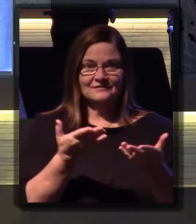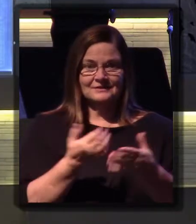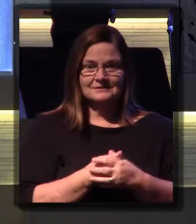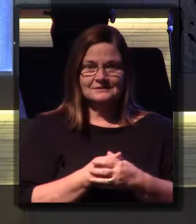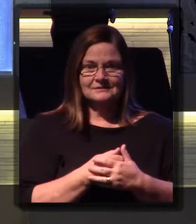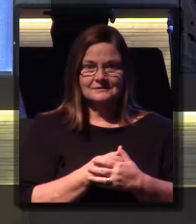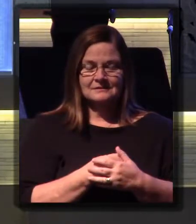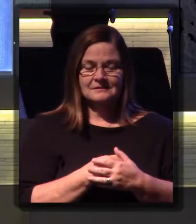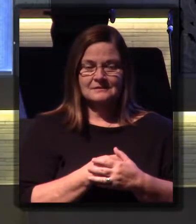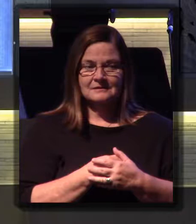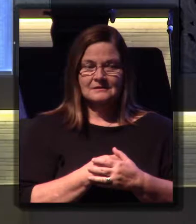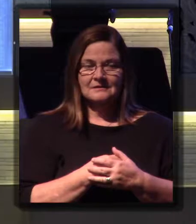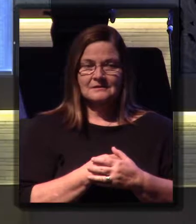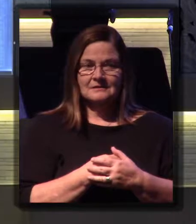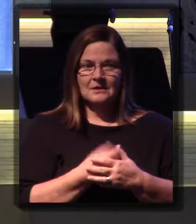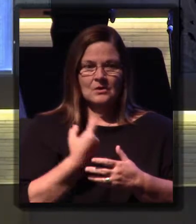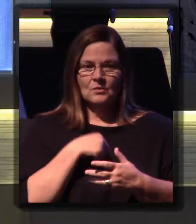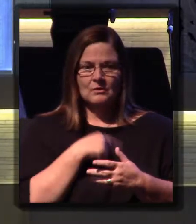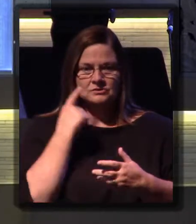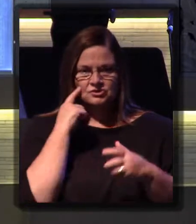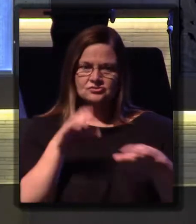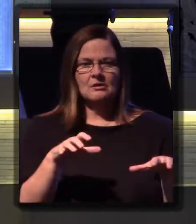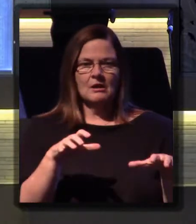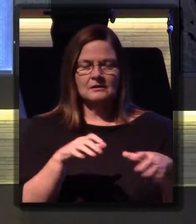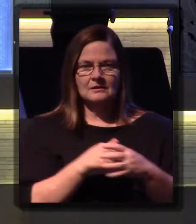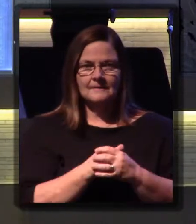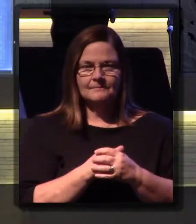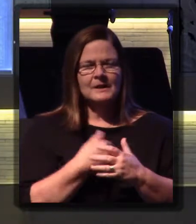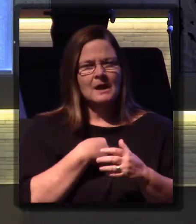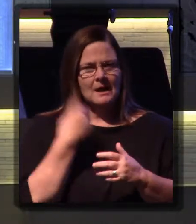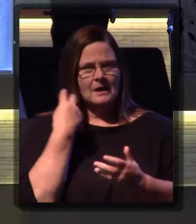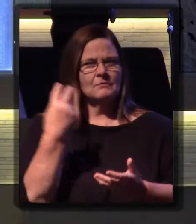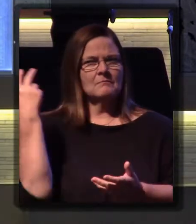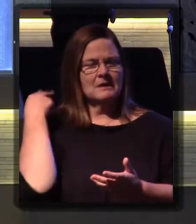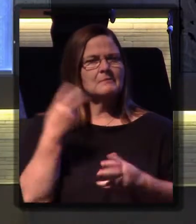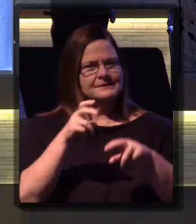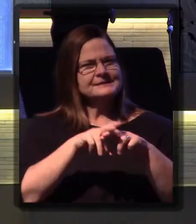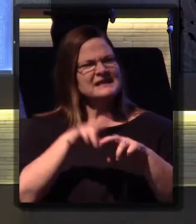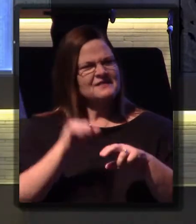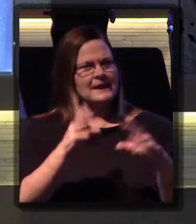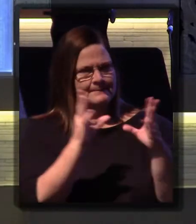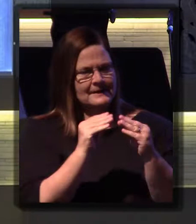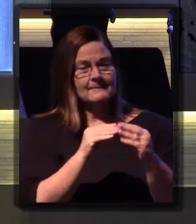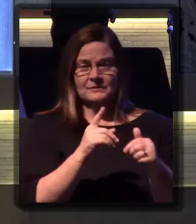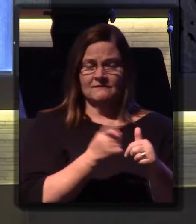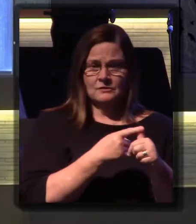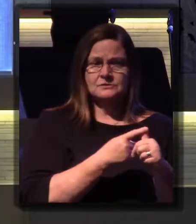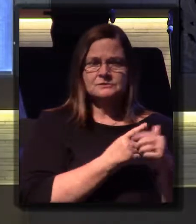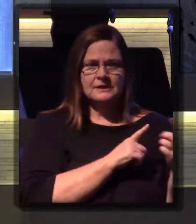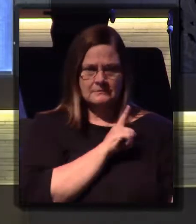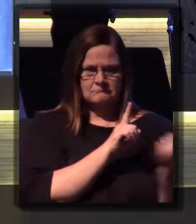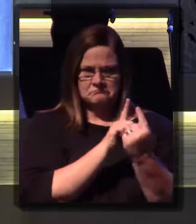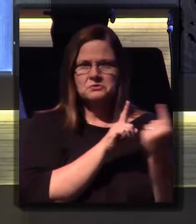30th would be our last day of service to the Institute. It took all of us by surprise. I